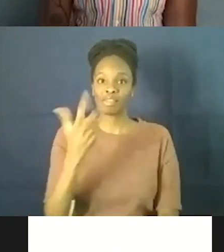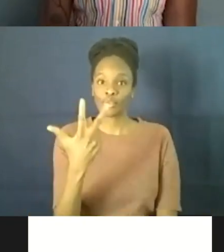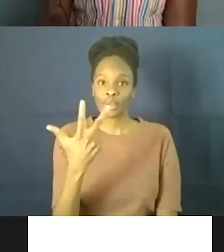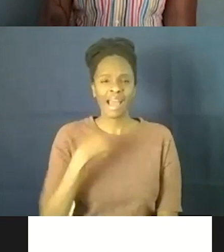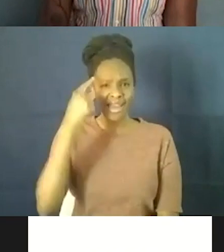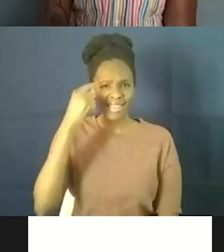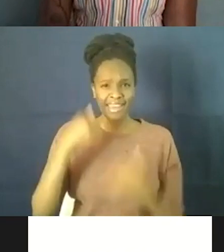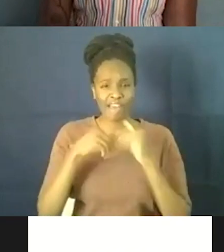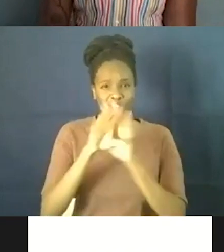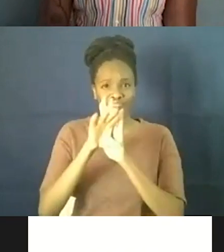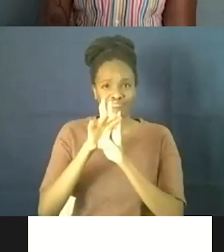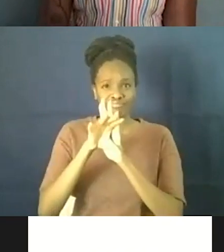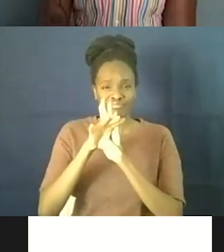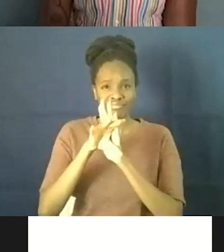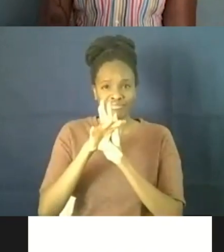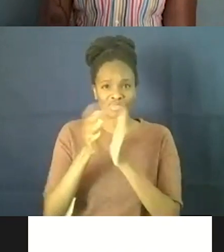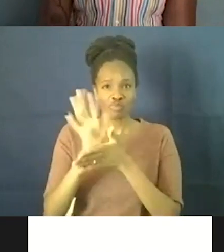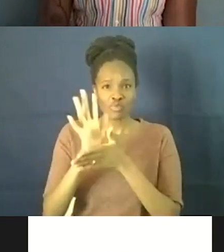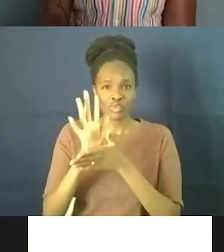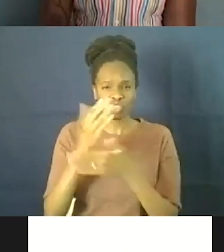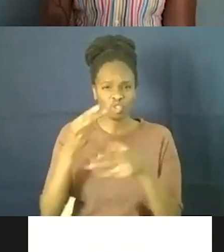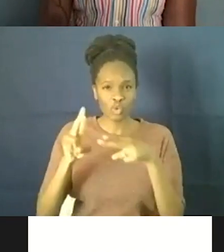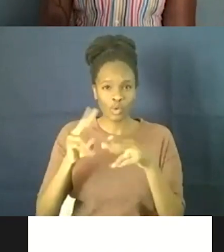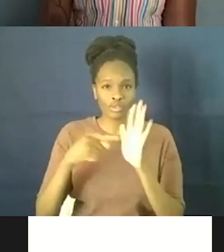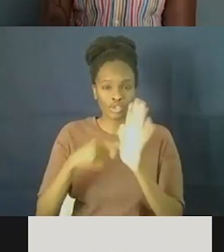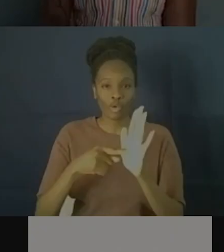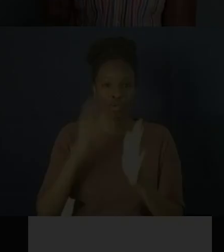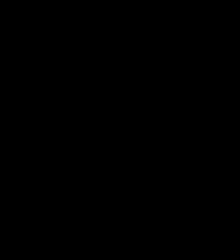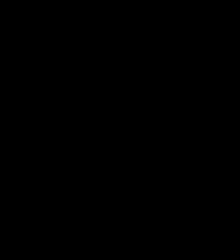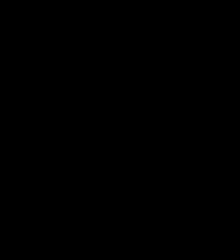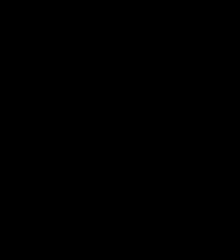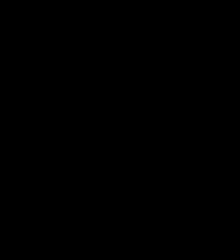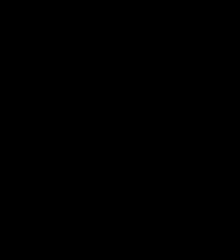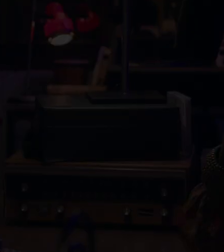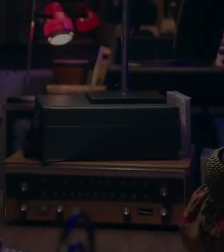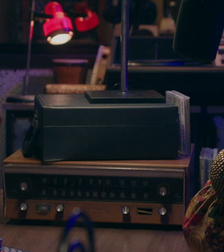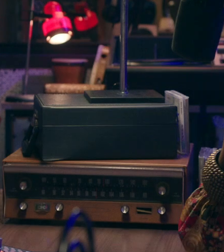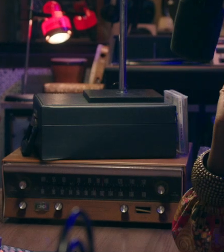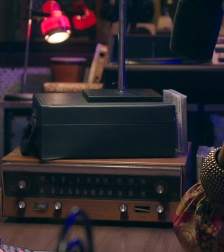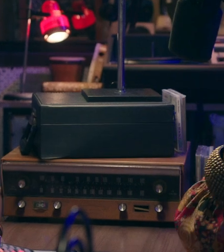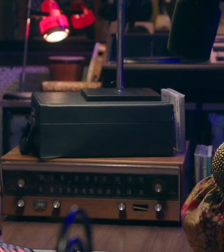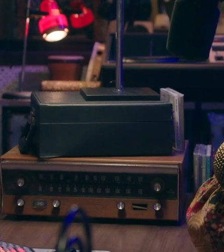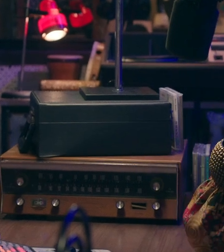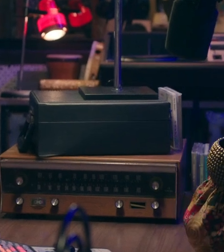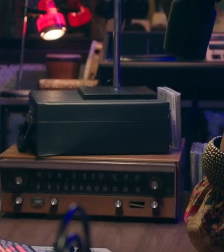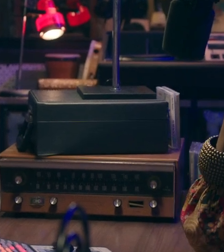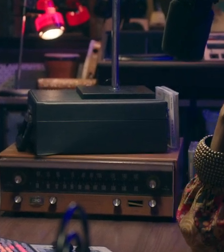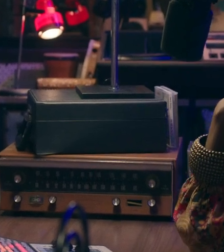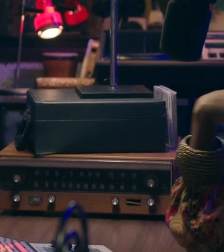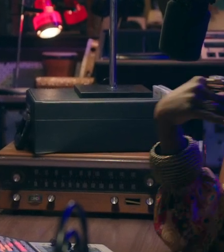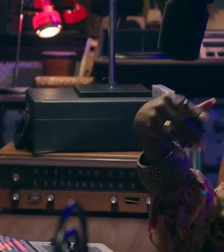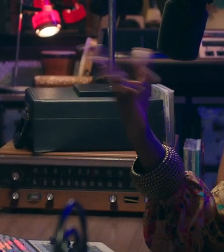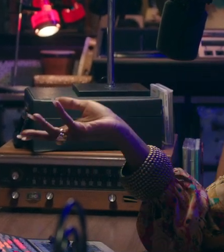show just to kind of set that up. So let's roll that clip, y'all. So the show's gonna be a little different